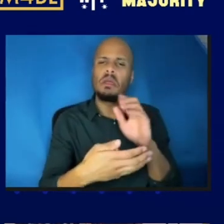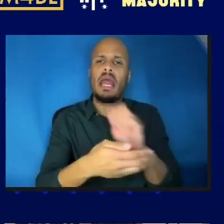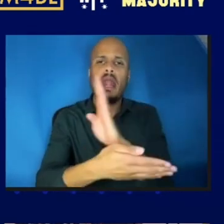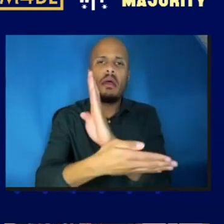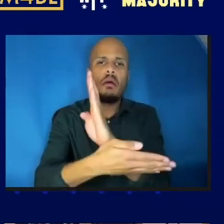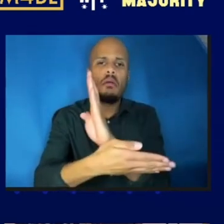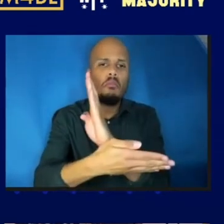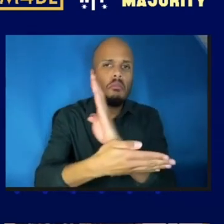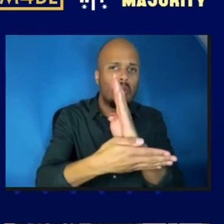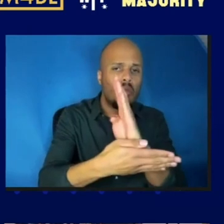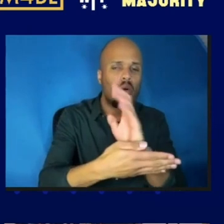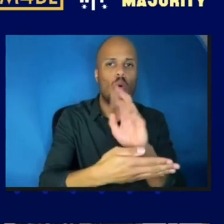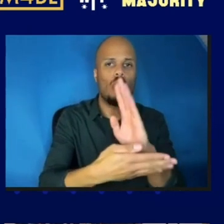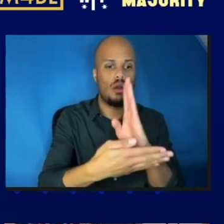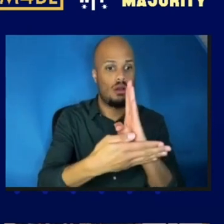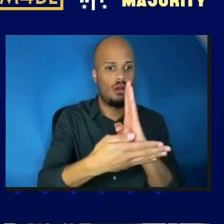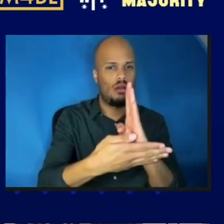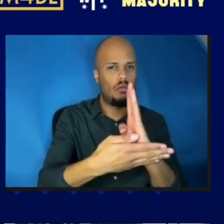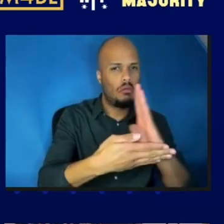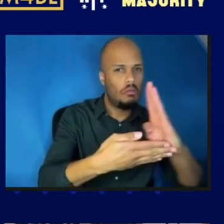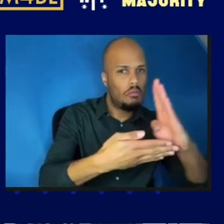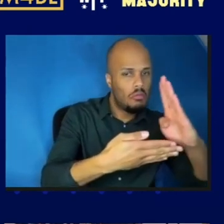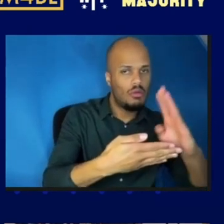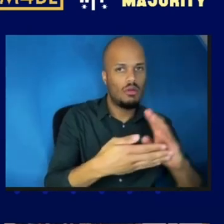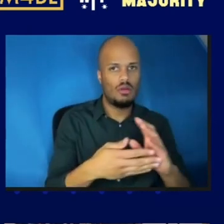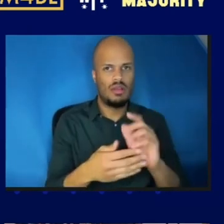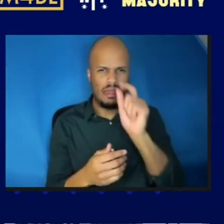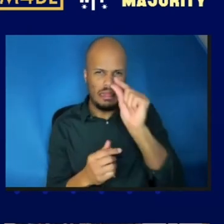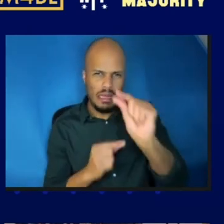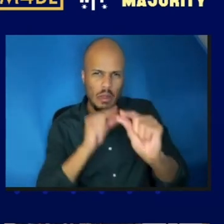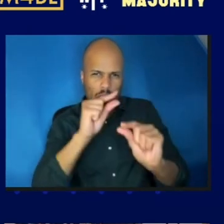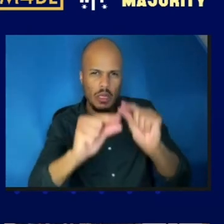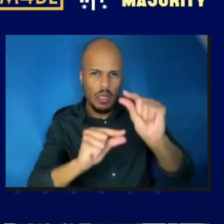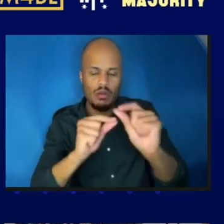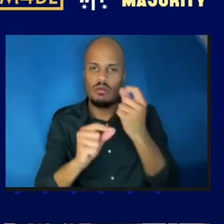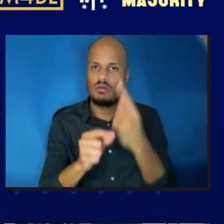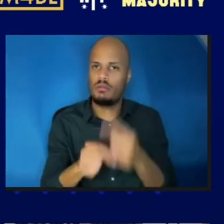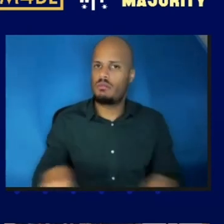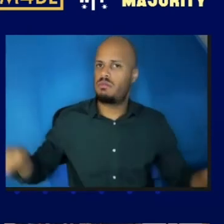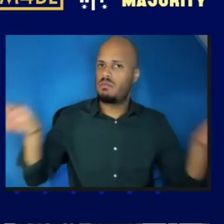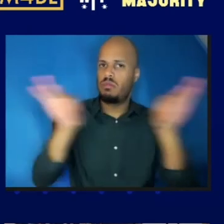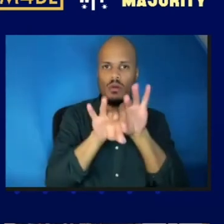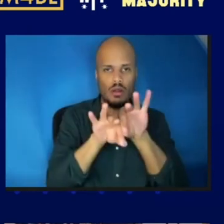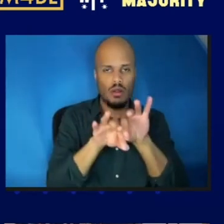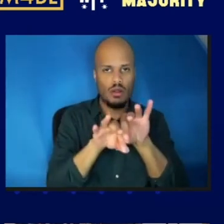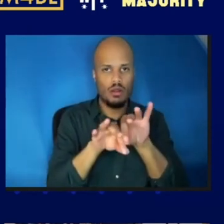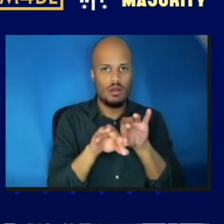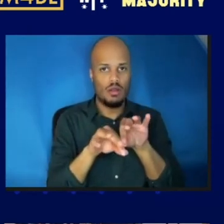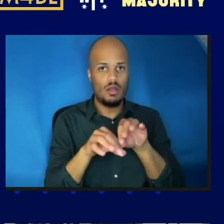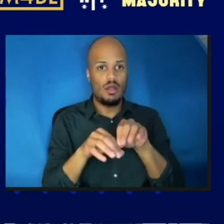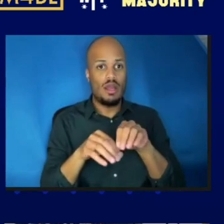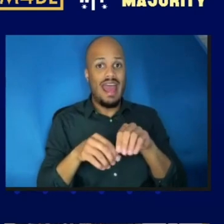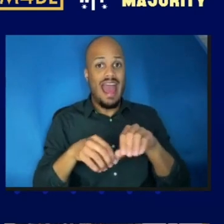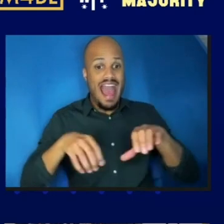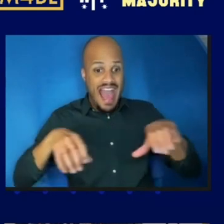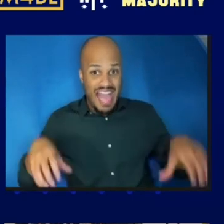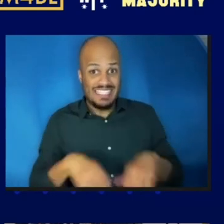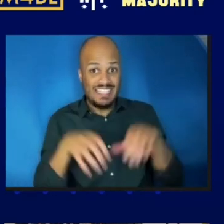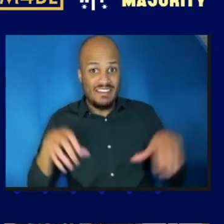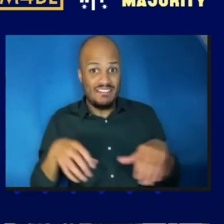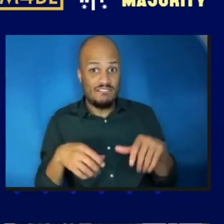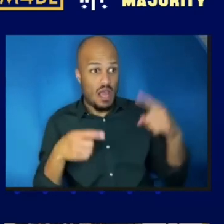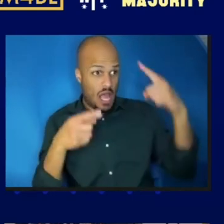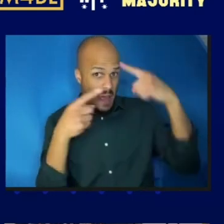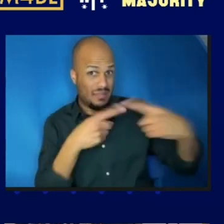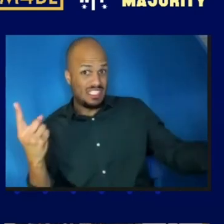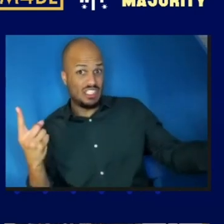However, do not forget, it is very important that we also move active opposition to neutral, right?